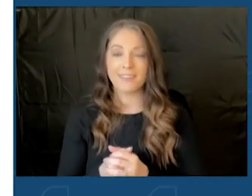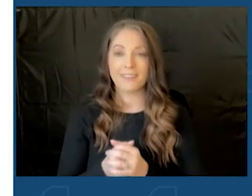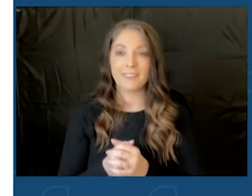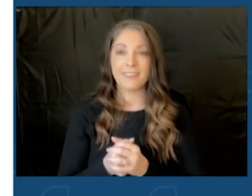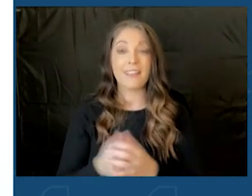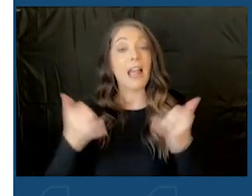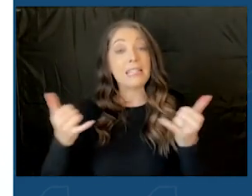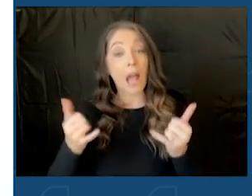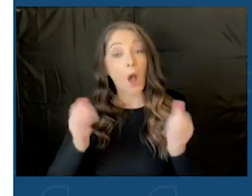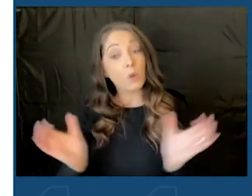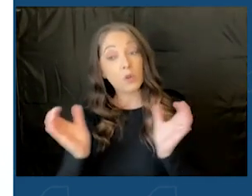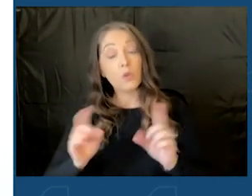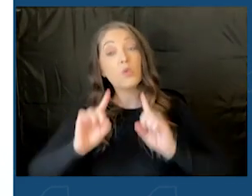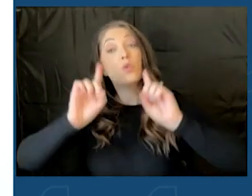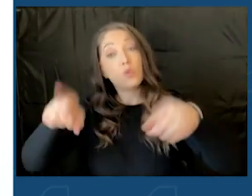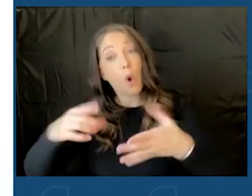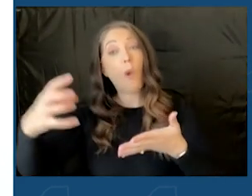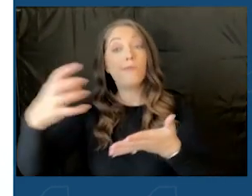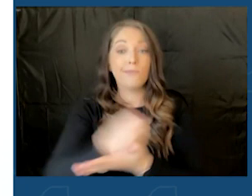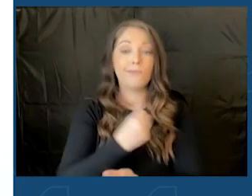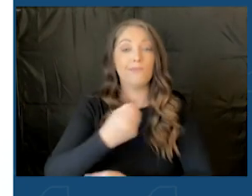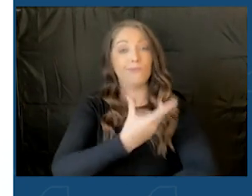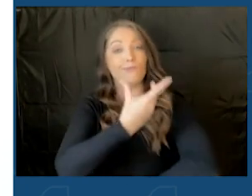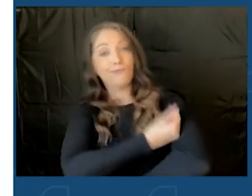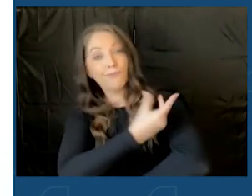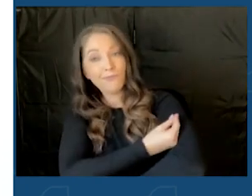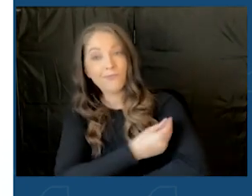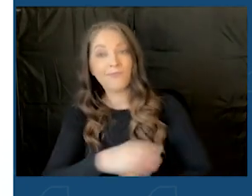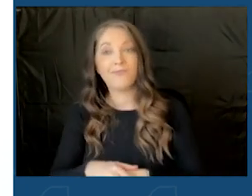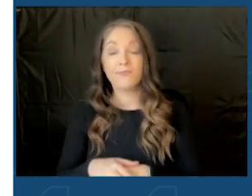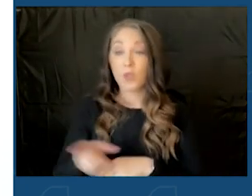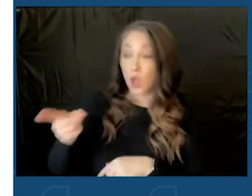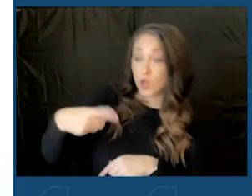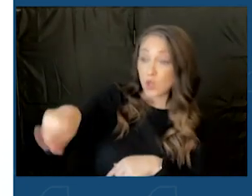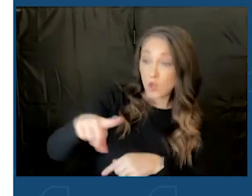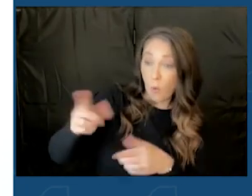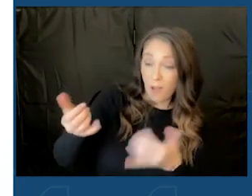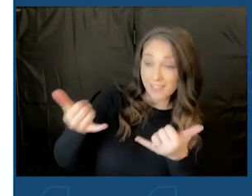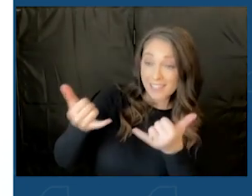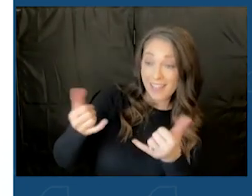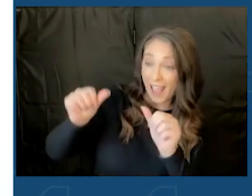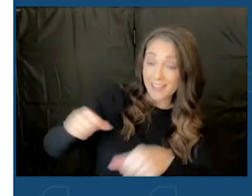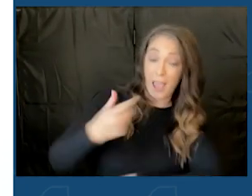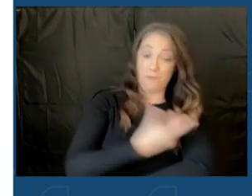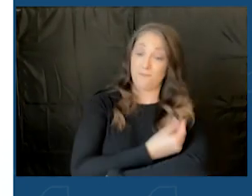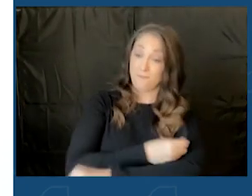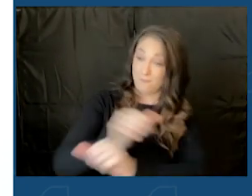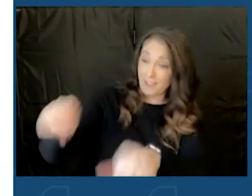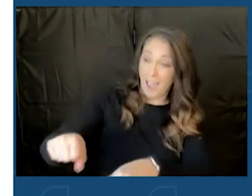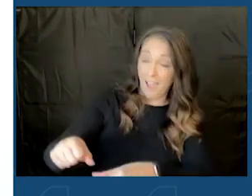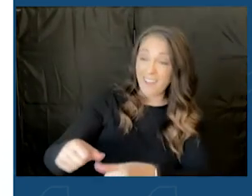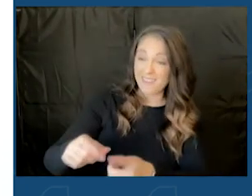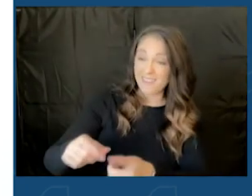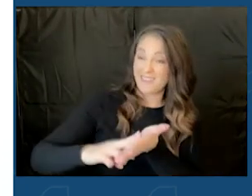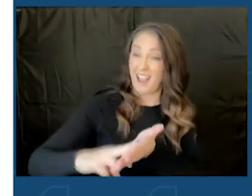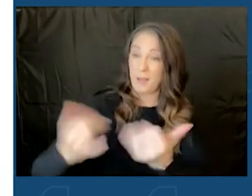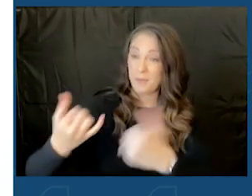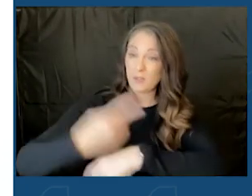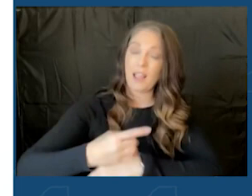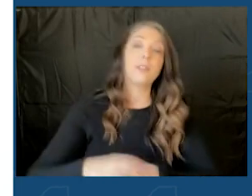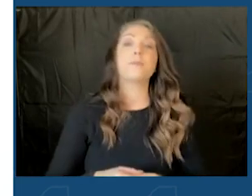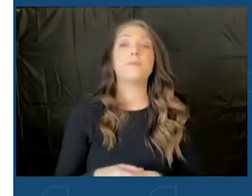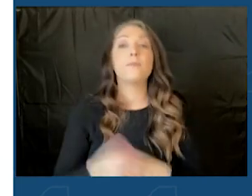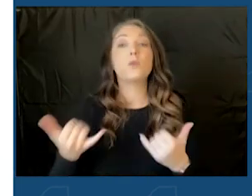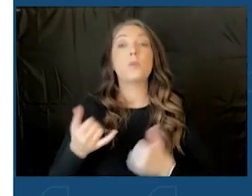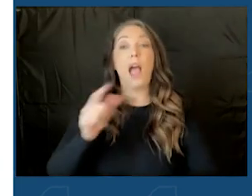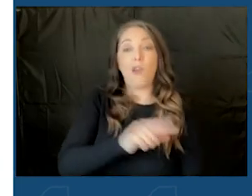get your shots. All the members of the media, you can get your shot before you leave here today. So just sign up. And so with that, let me turn it over to Dr.